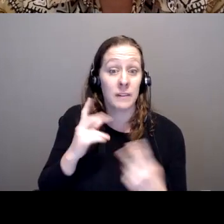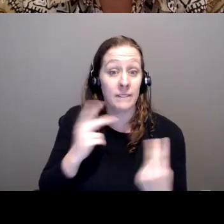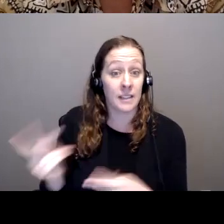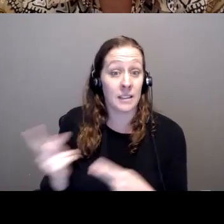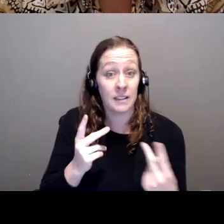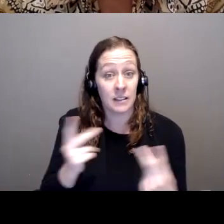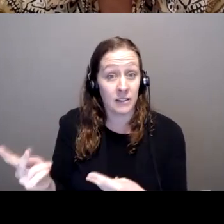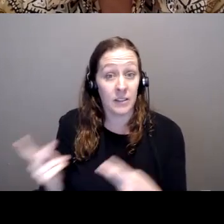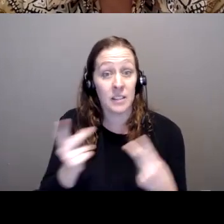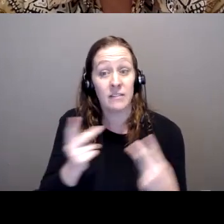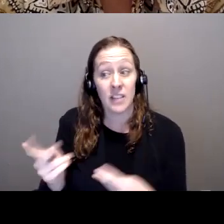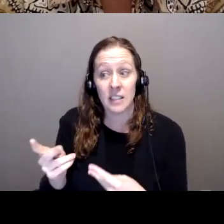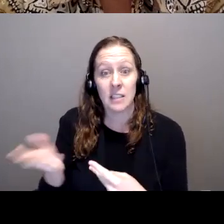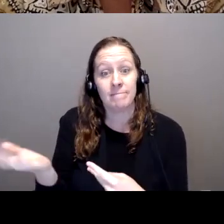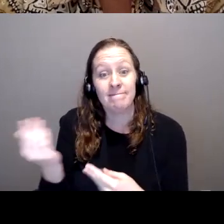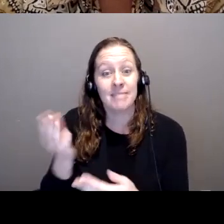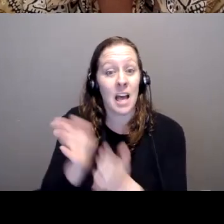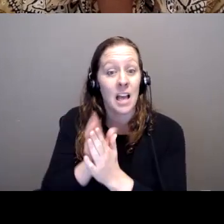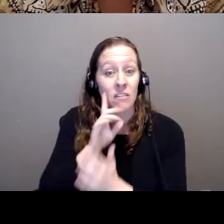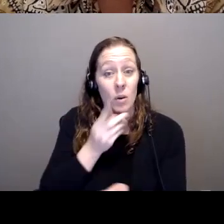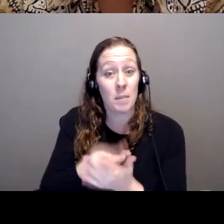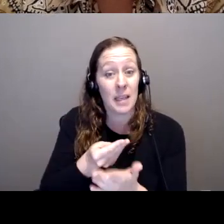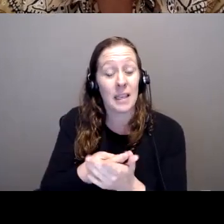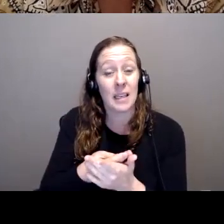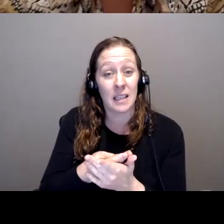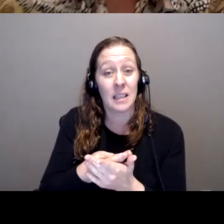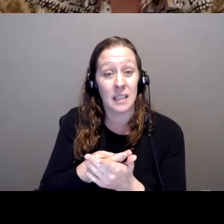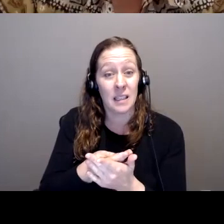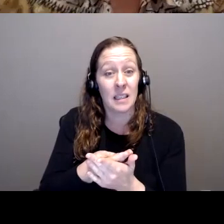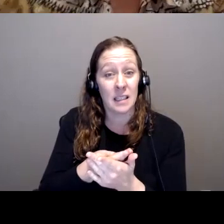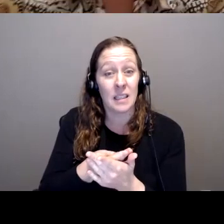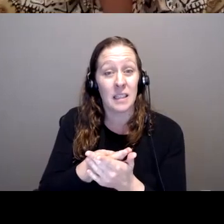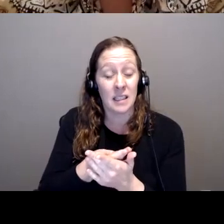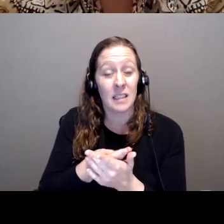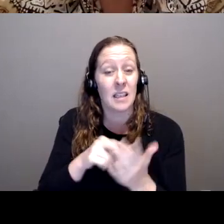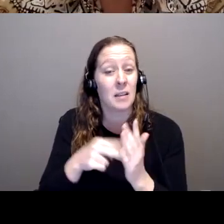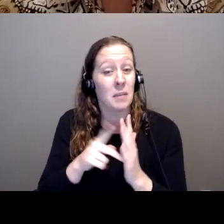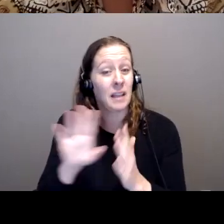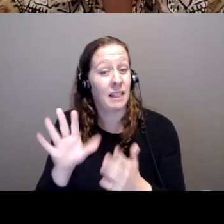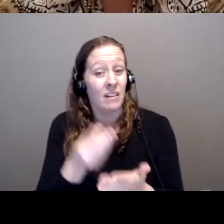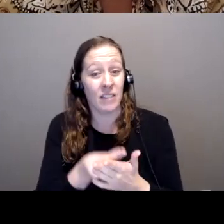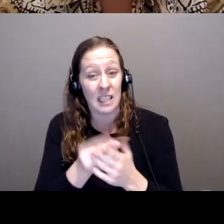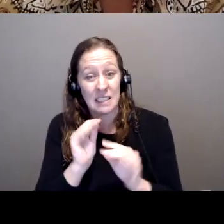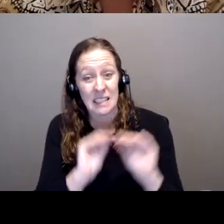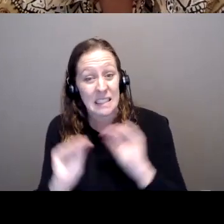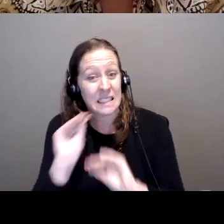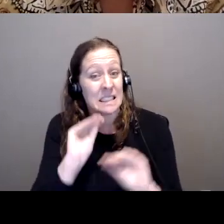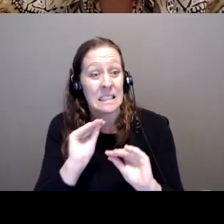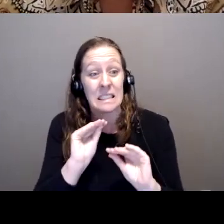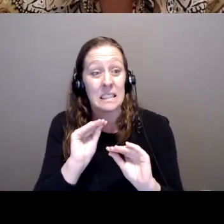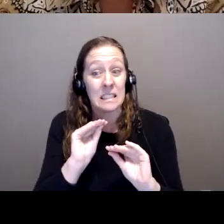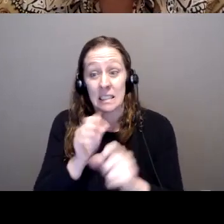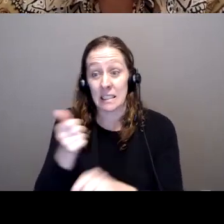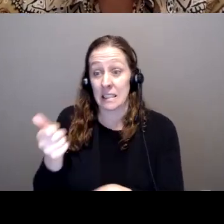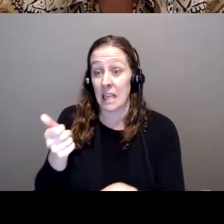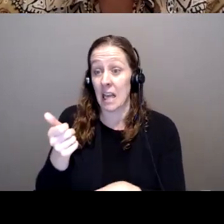needing finances, so they're giving their finances out, and so they don't have enough money themselves